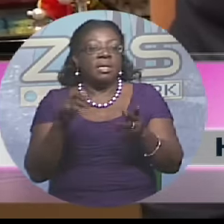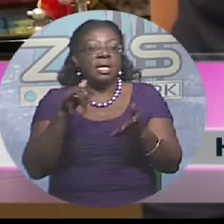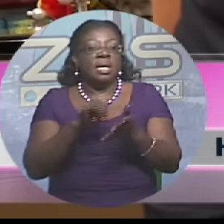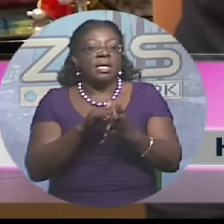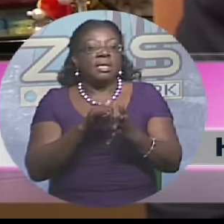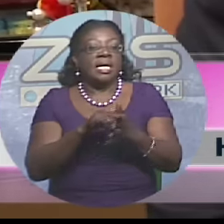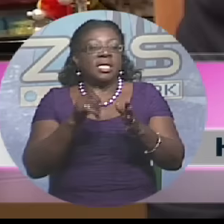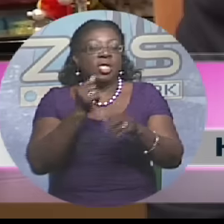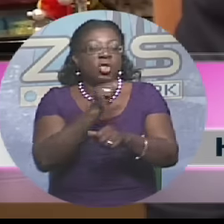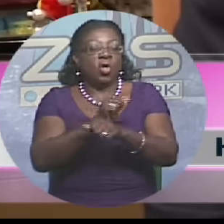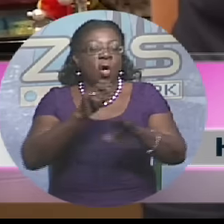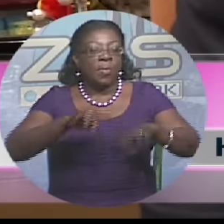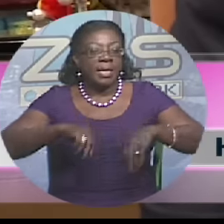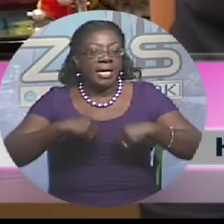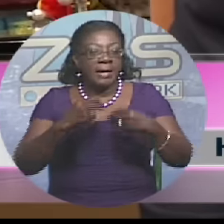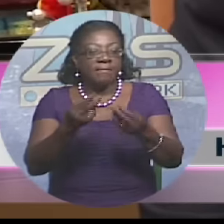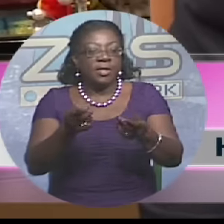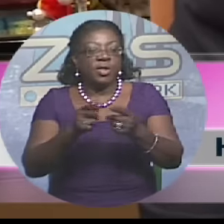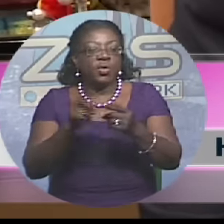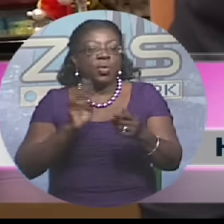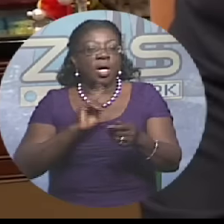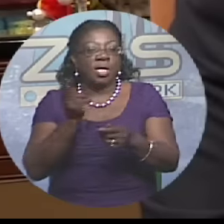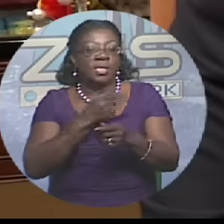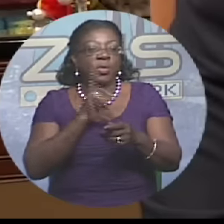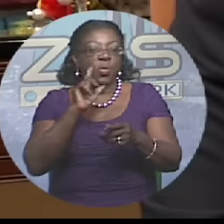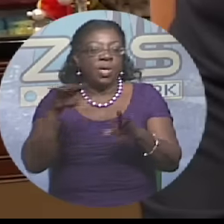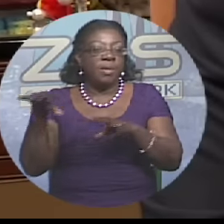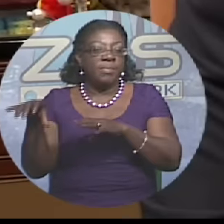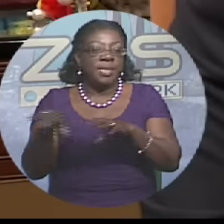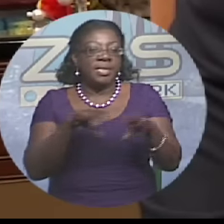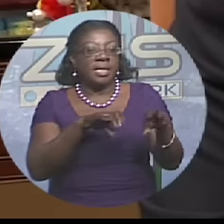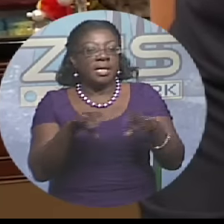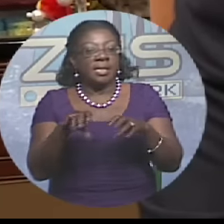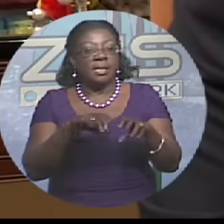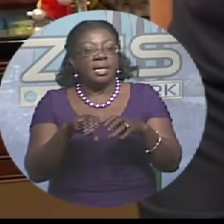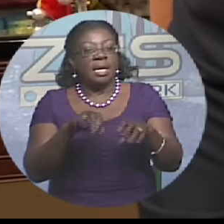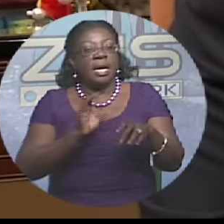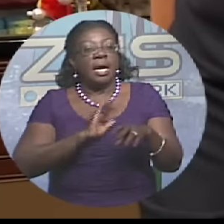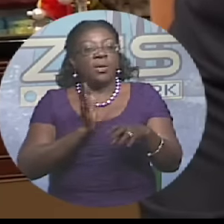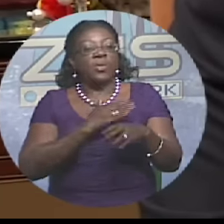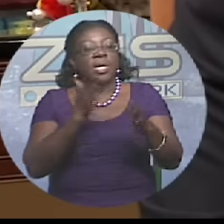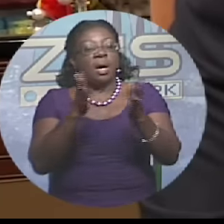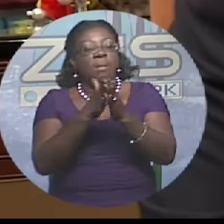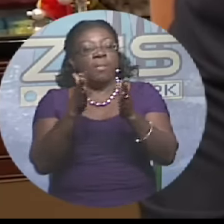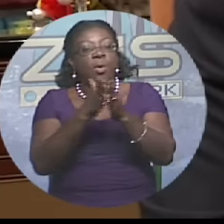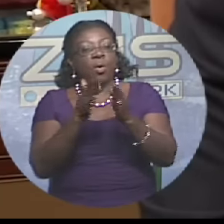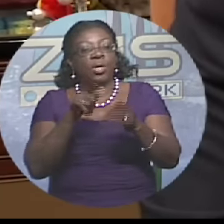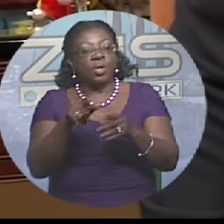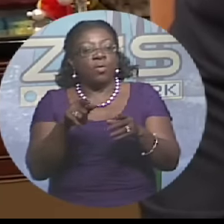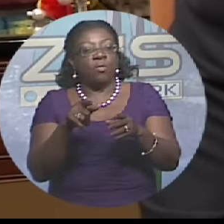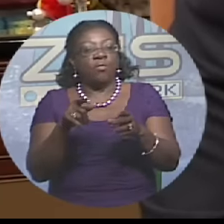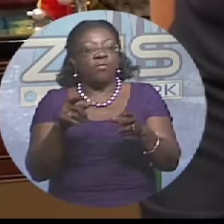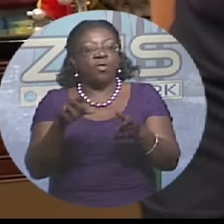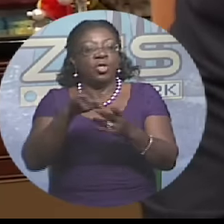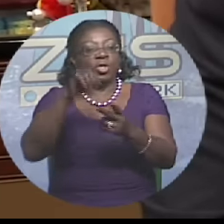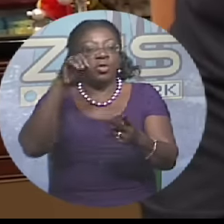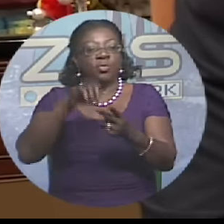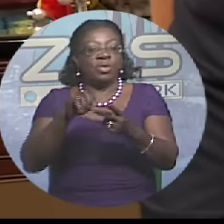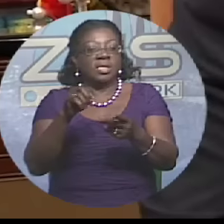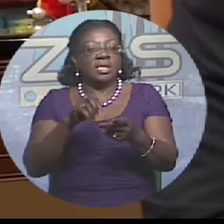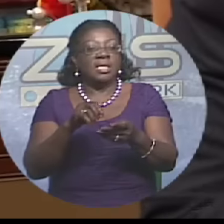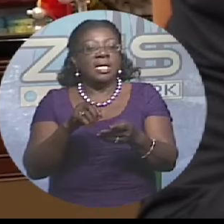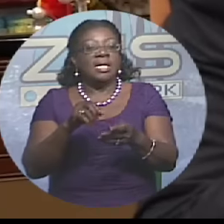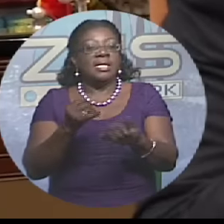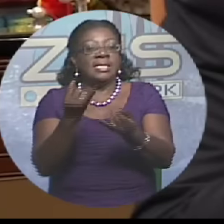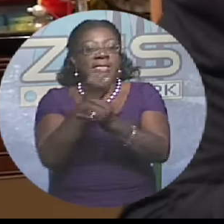given to us by the government will be carried out, and we applaud you for the selection of such